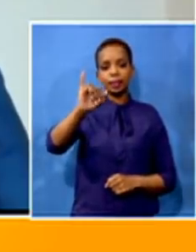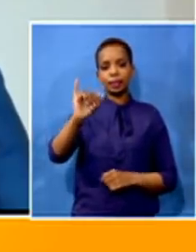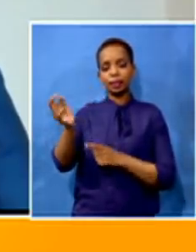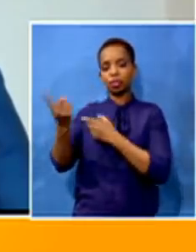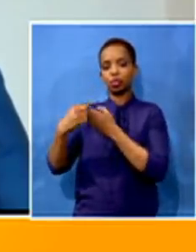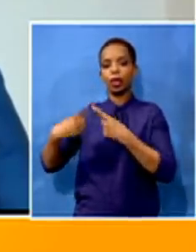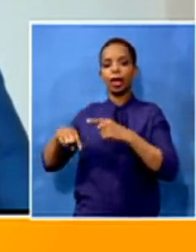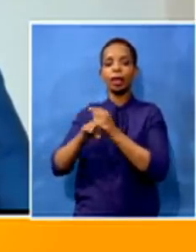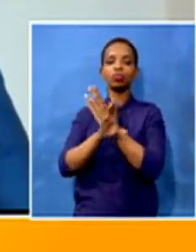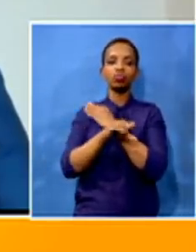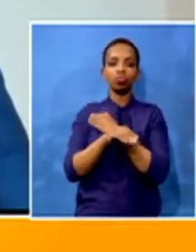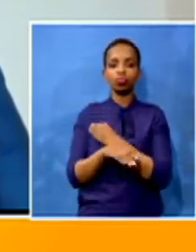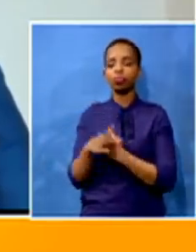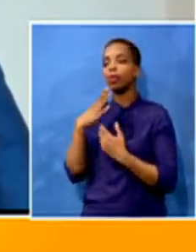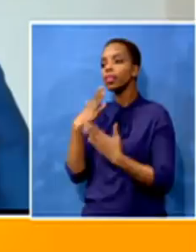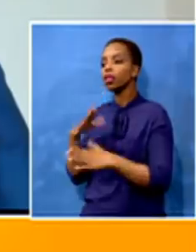Dr. Nyati.